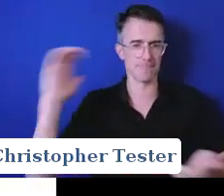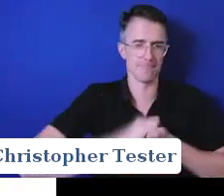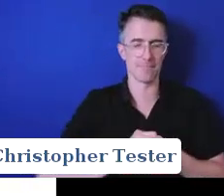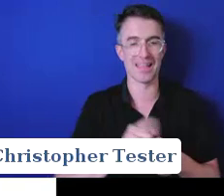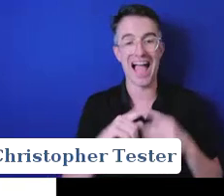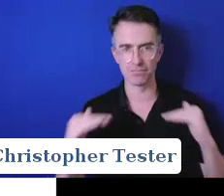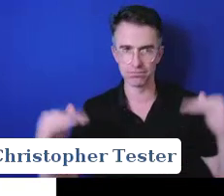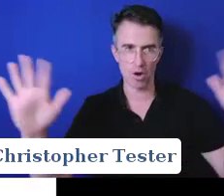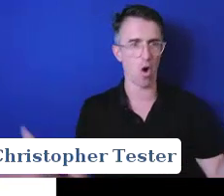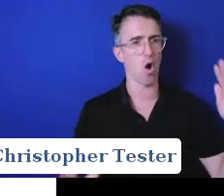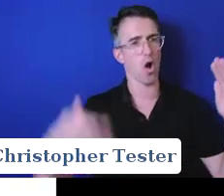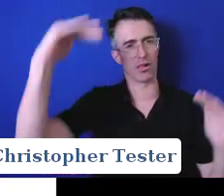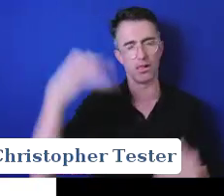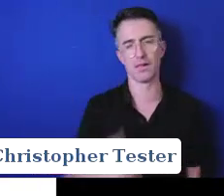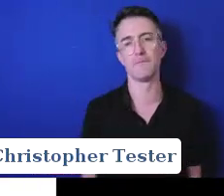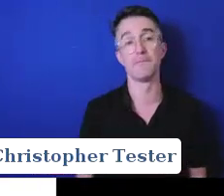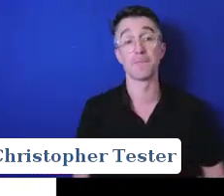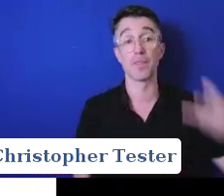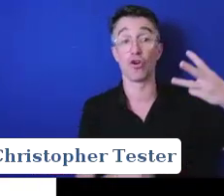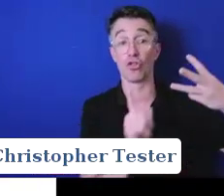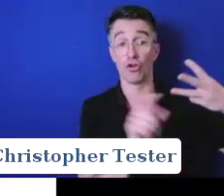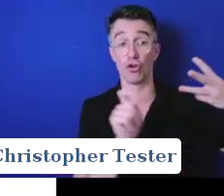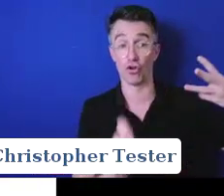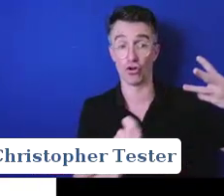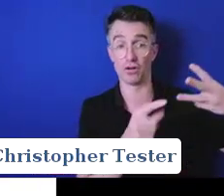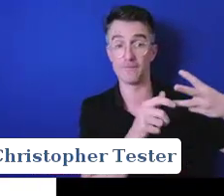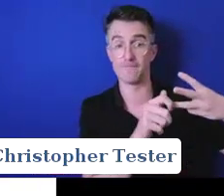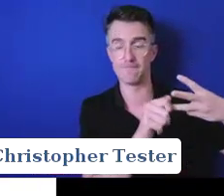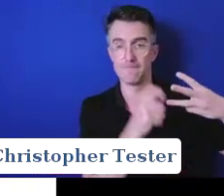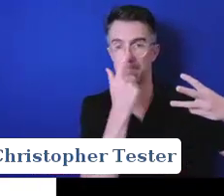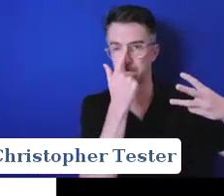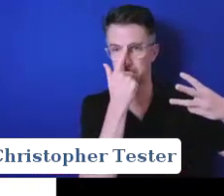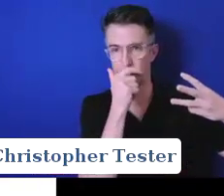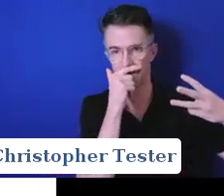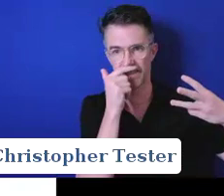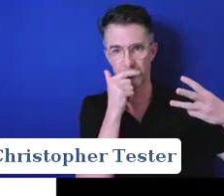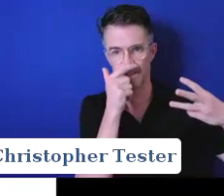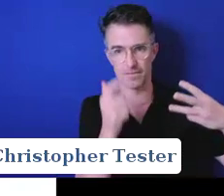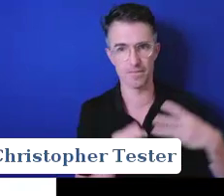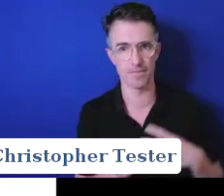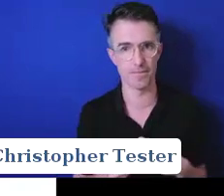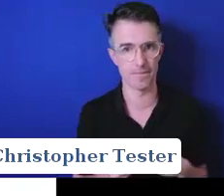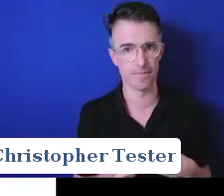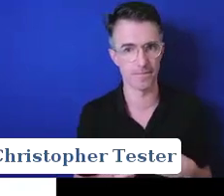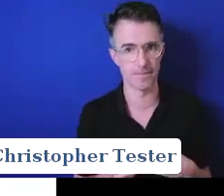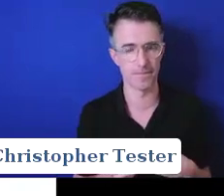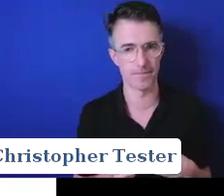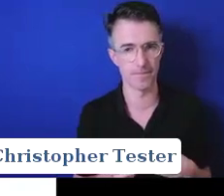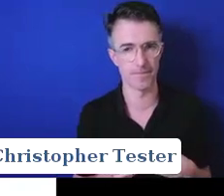And also the close collaboration between subnational authorities and the governor's office at the subnational